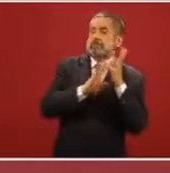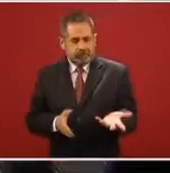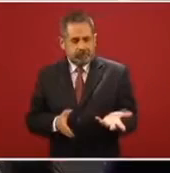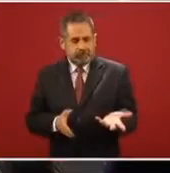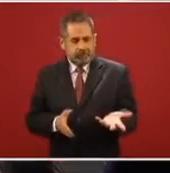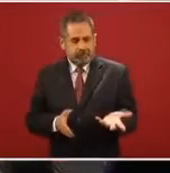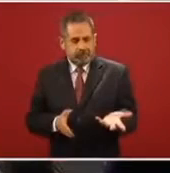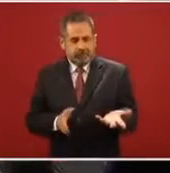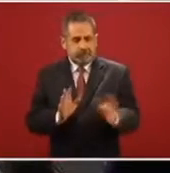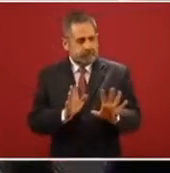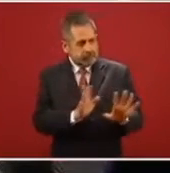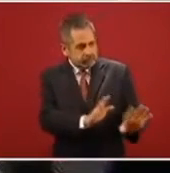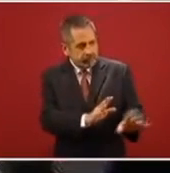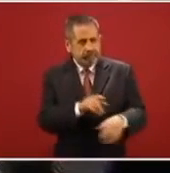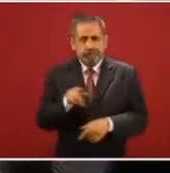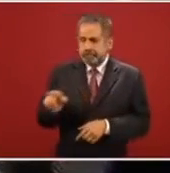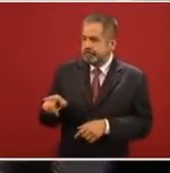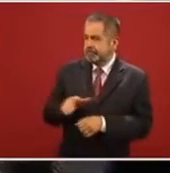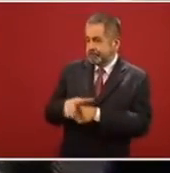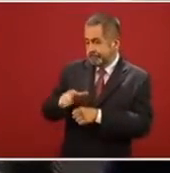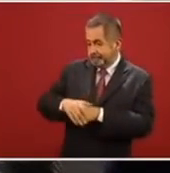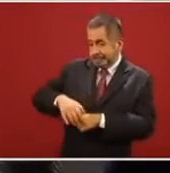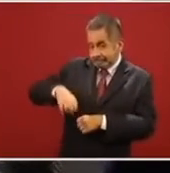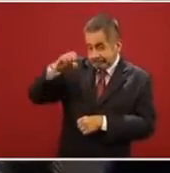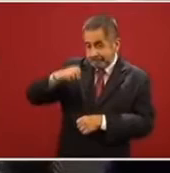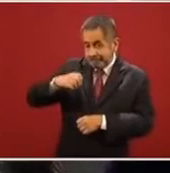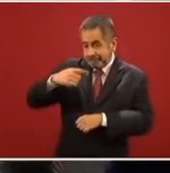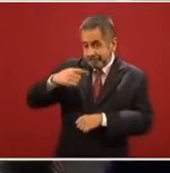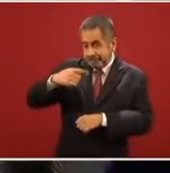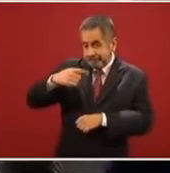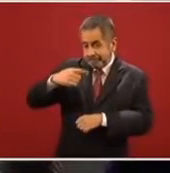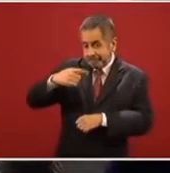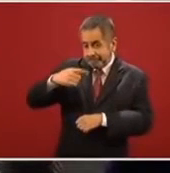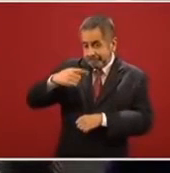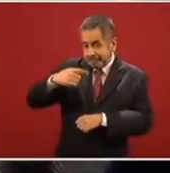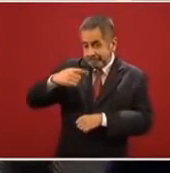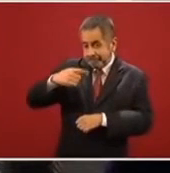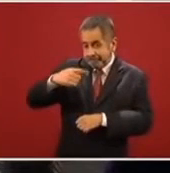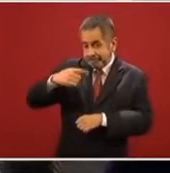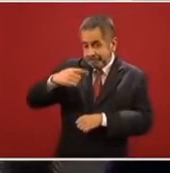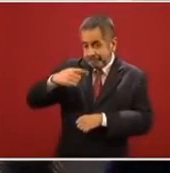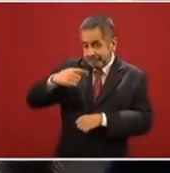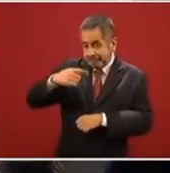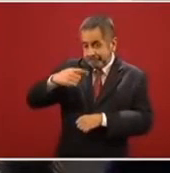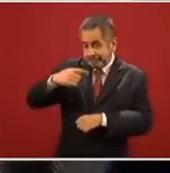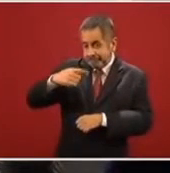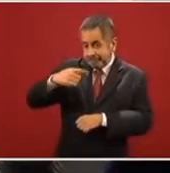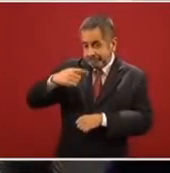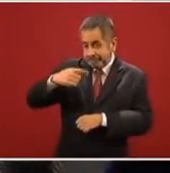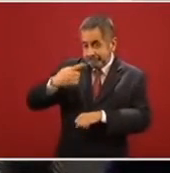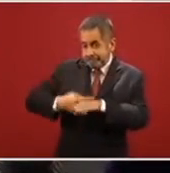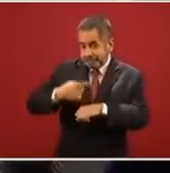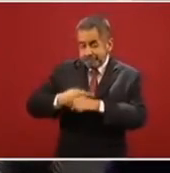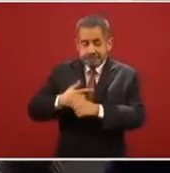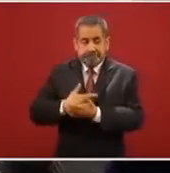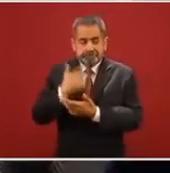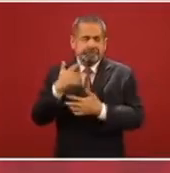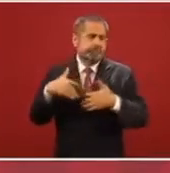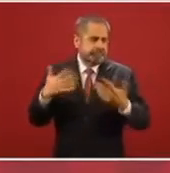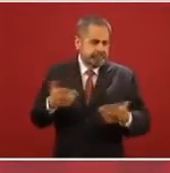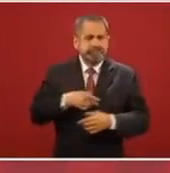to. Y estos representan un porcentaje And these represent a percentage